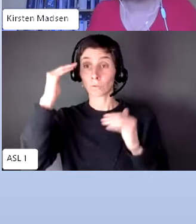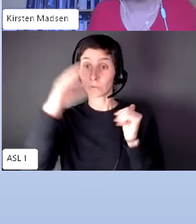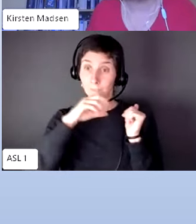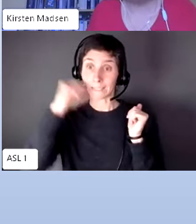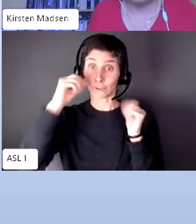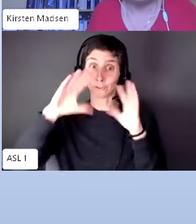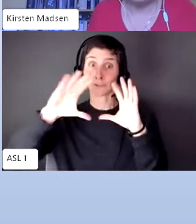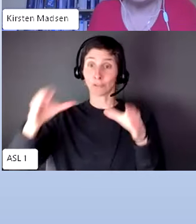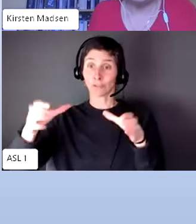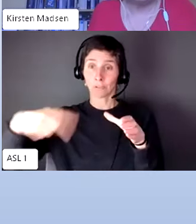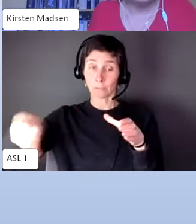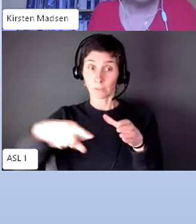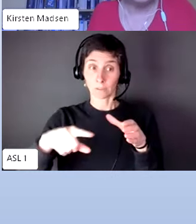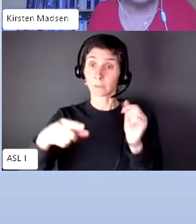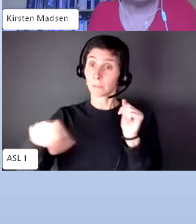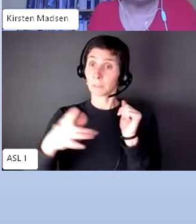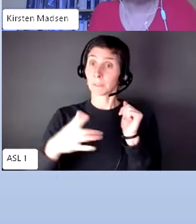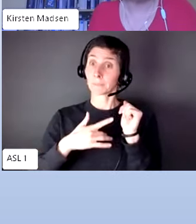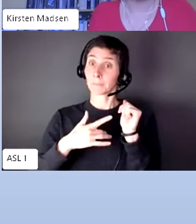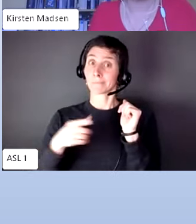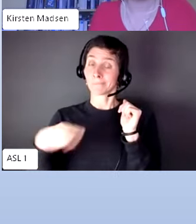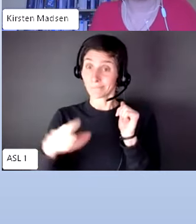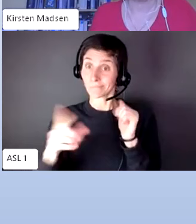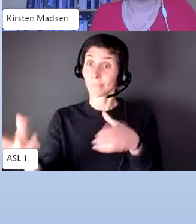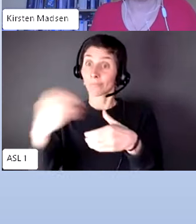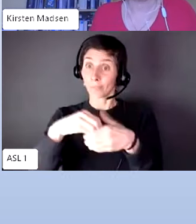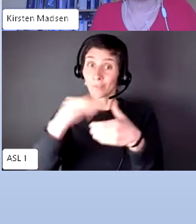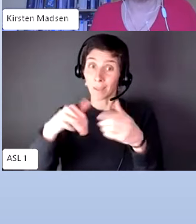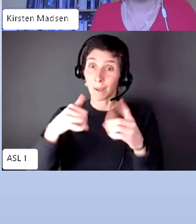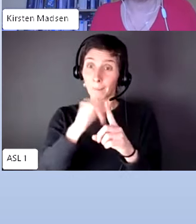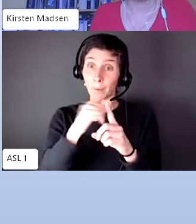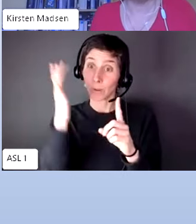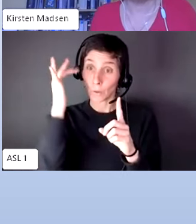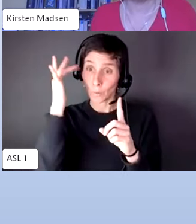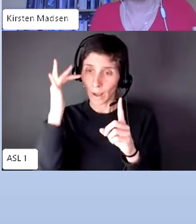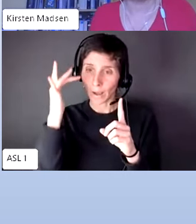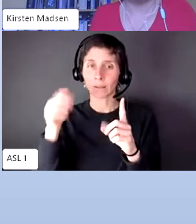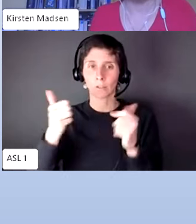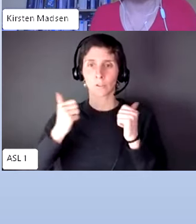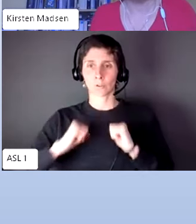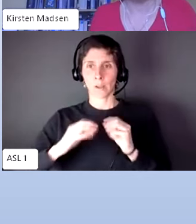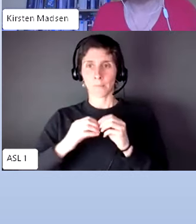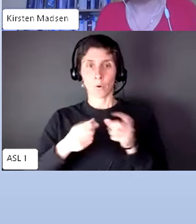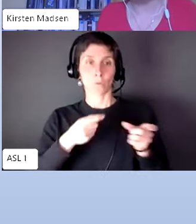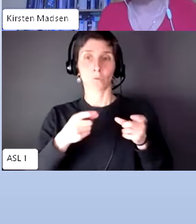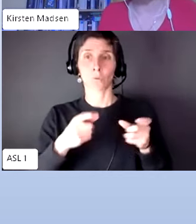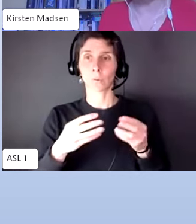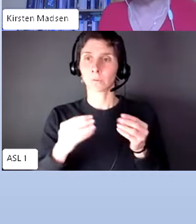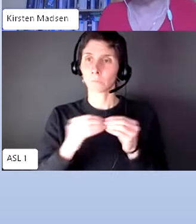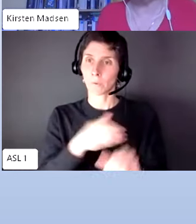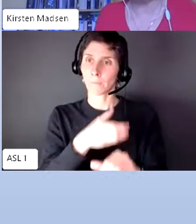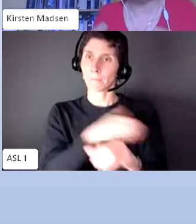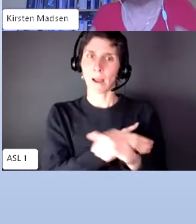why they often engage in these behaviors is in order to gain control or power, to get people to